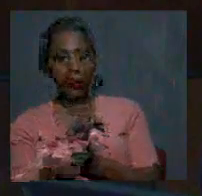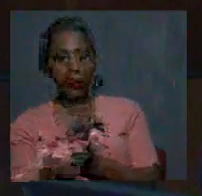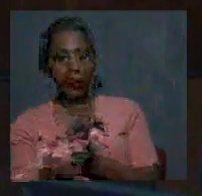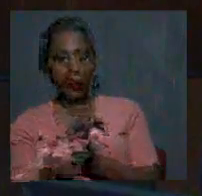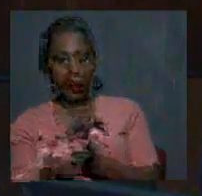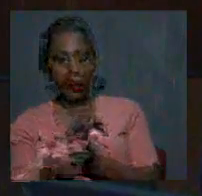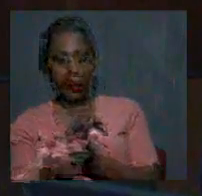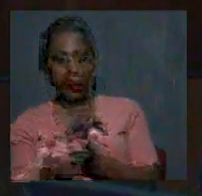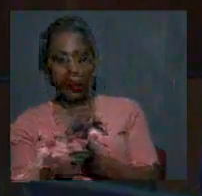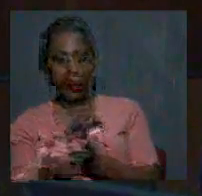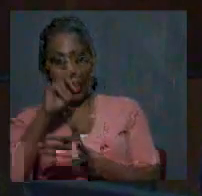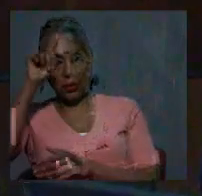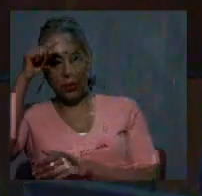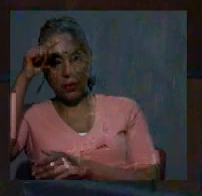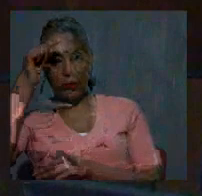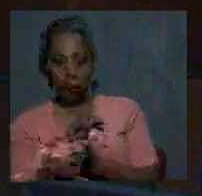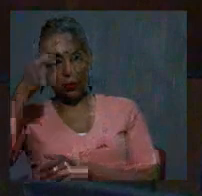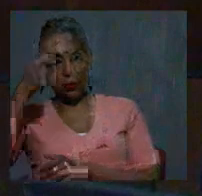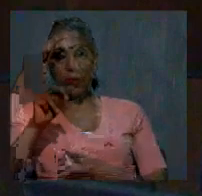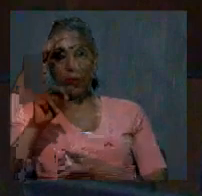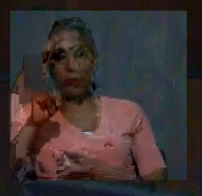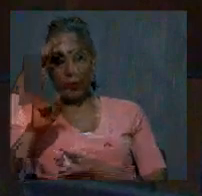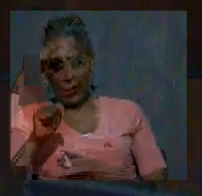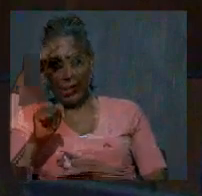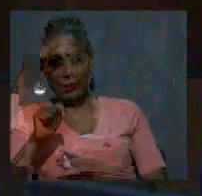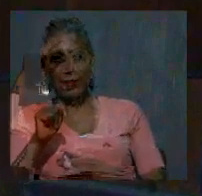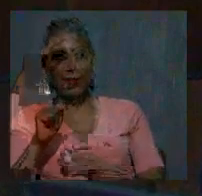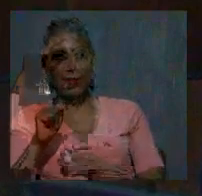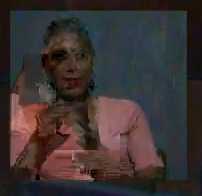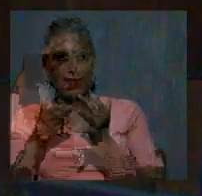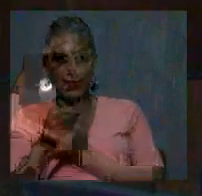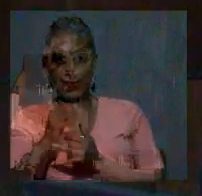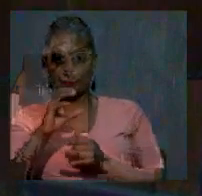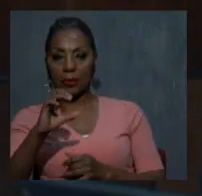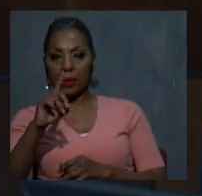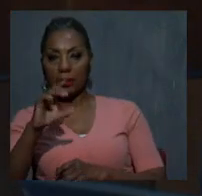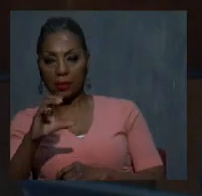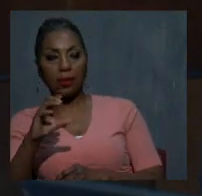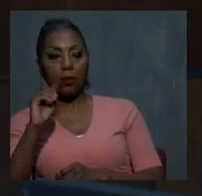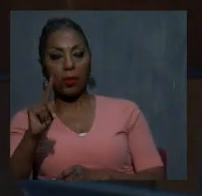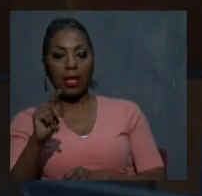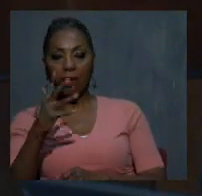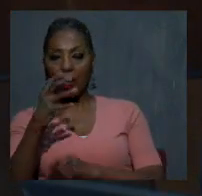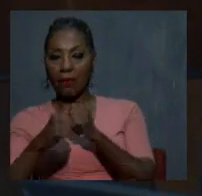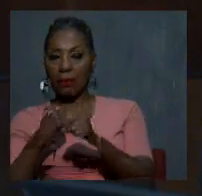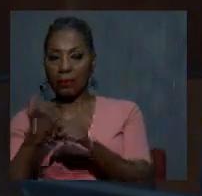it was, we grant gotta we see 5 years, and we